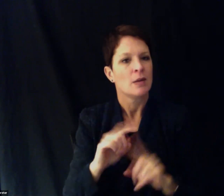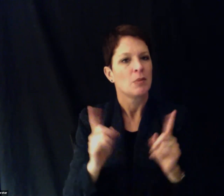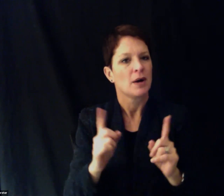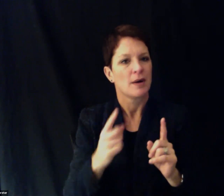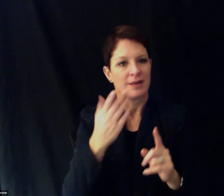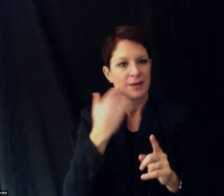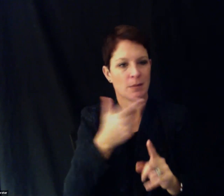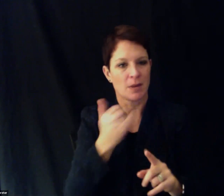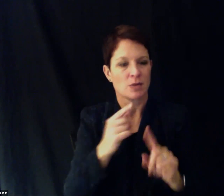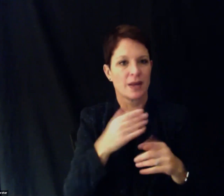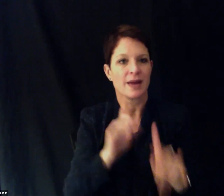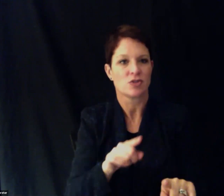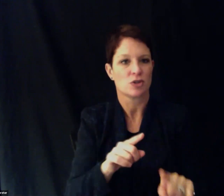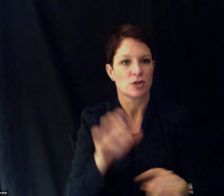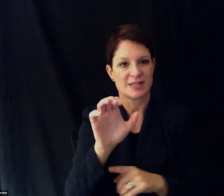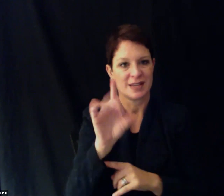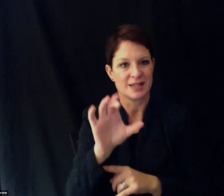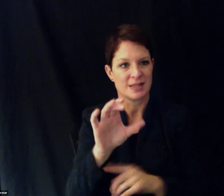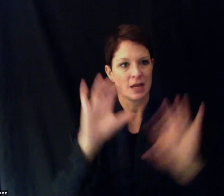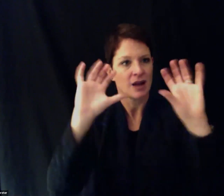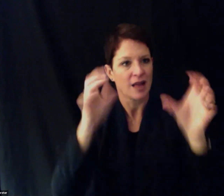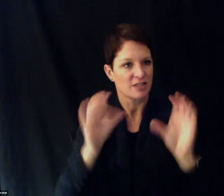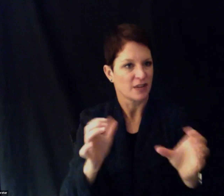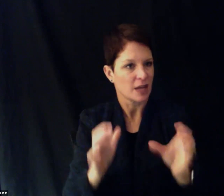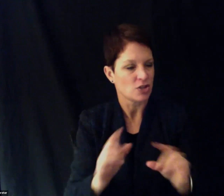just to send you a link to kind of the CDC classification. So we'll